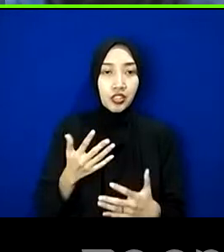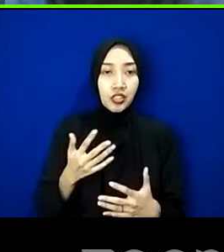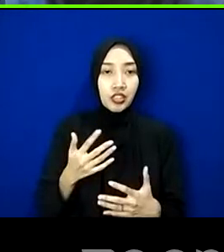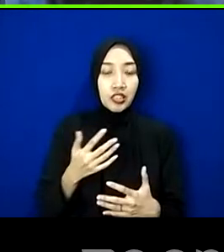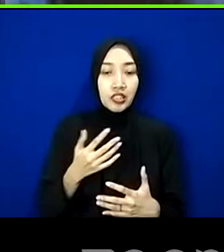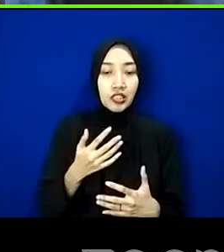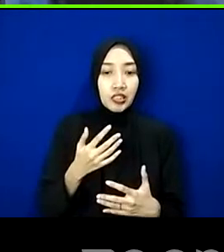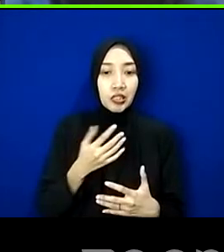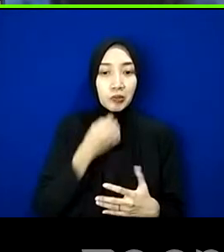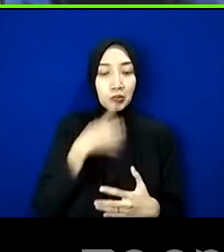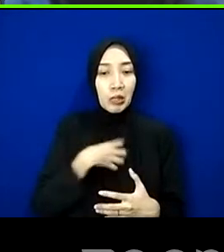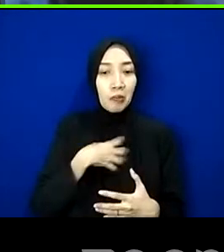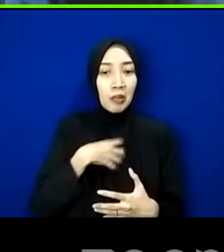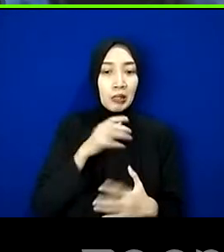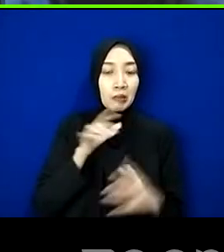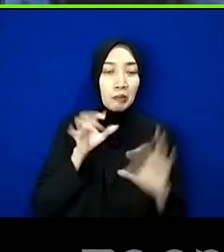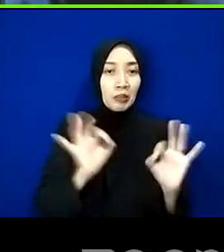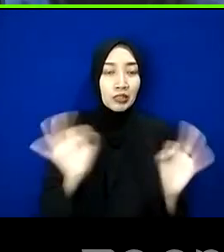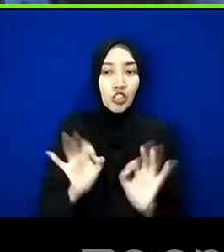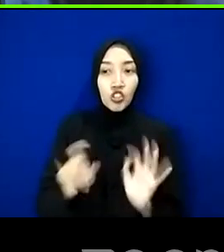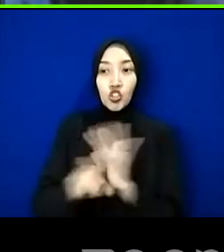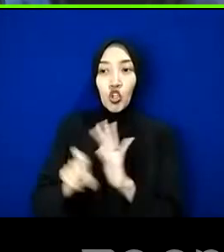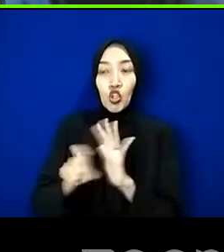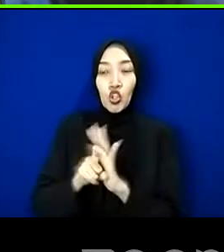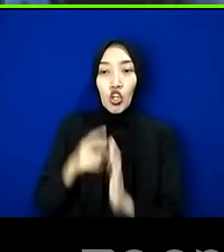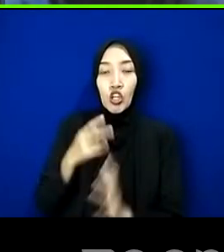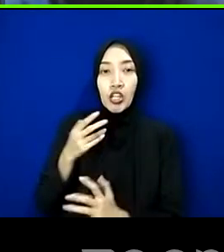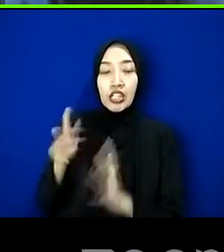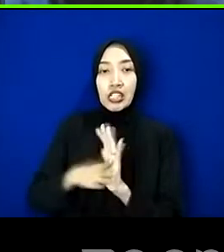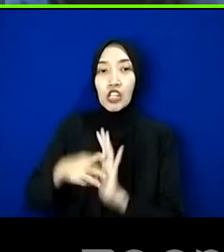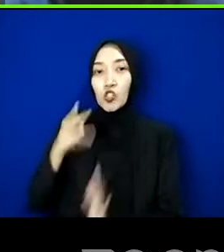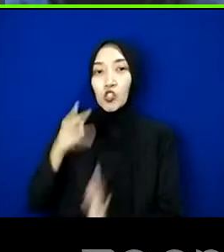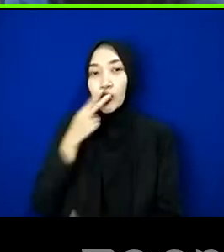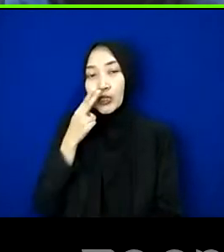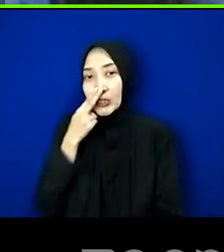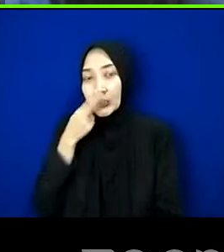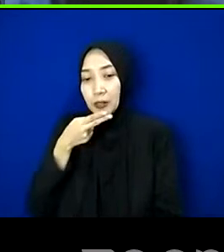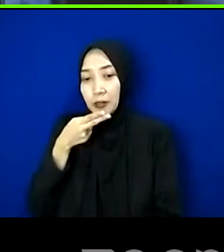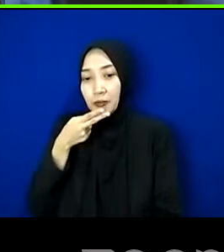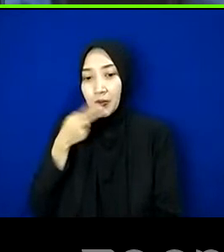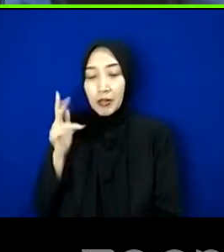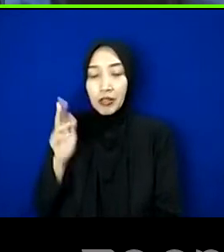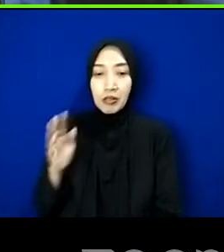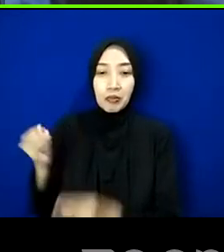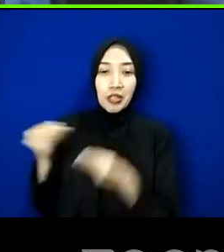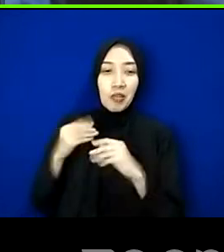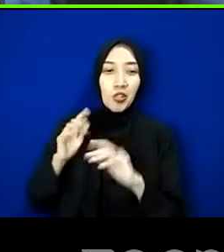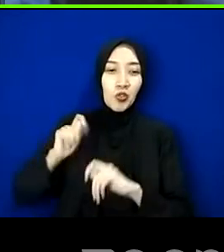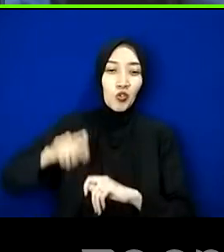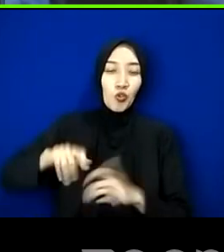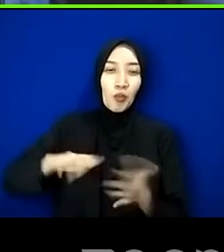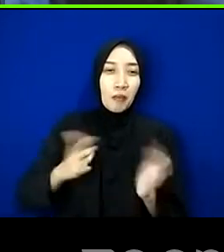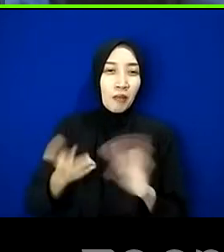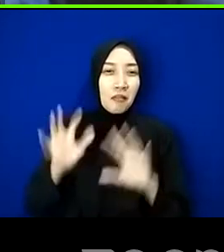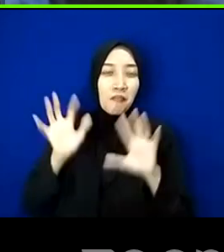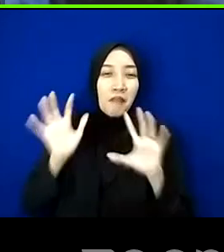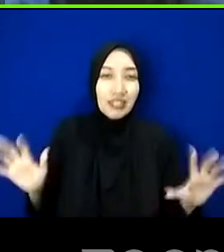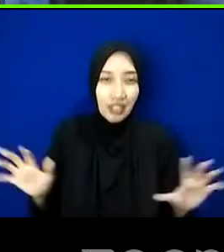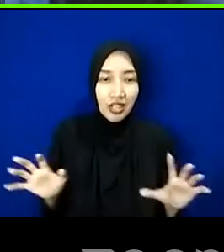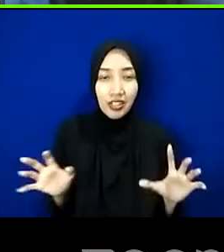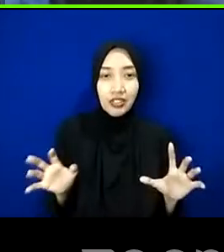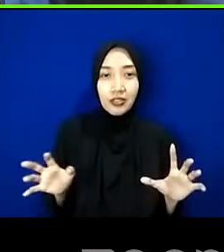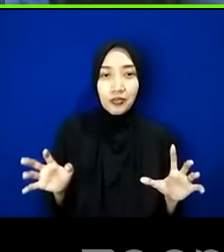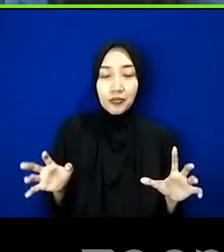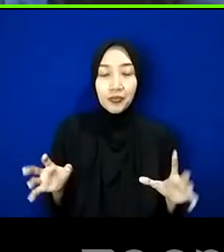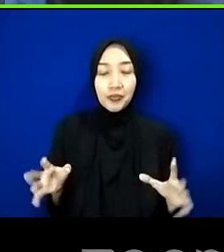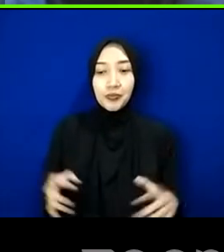most cases in the death penalty, we see that there is a rising trend in the use